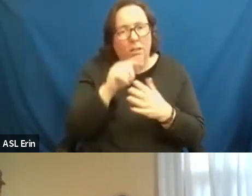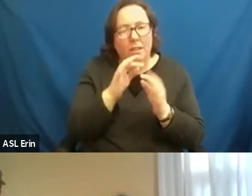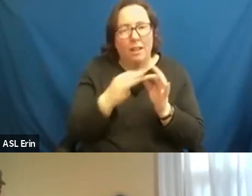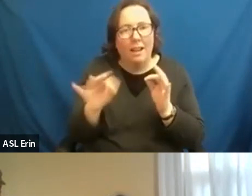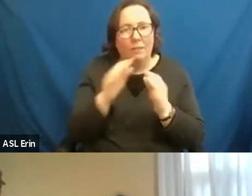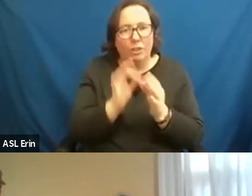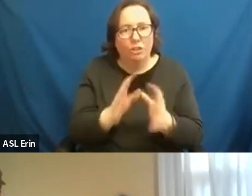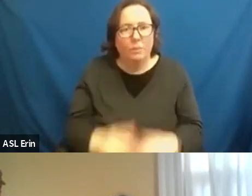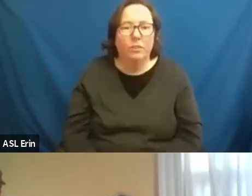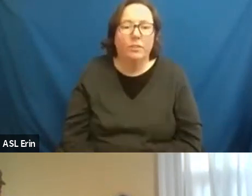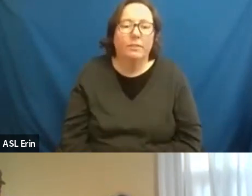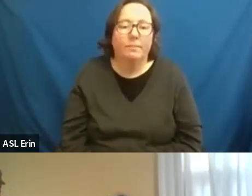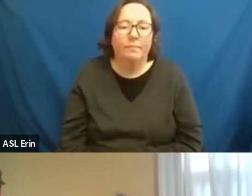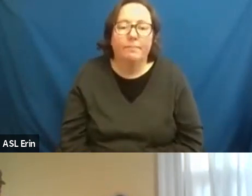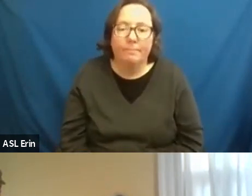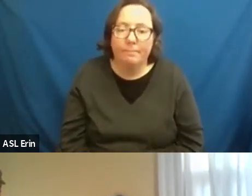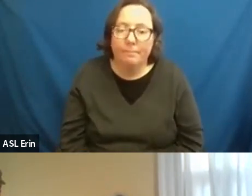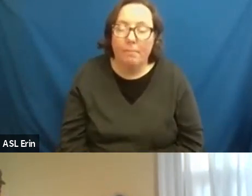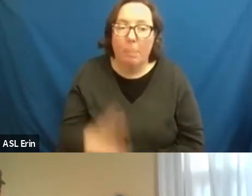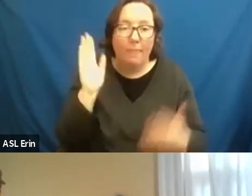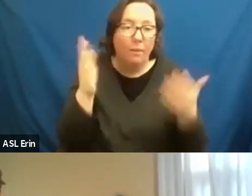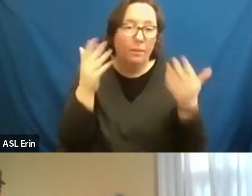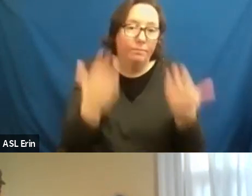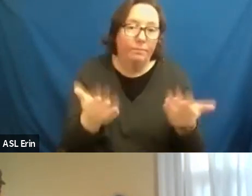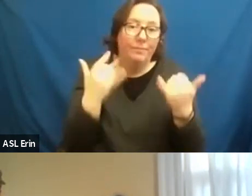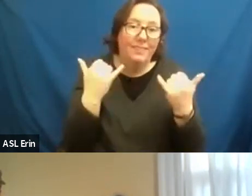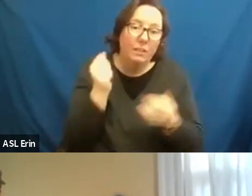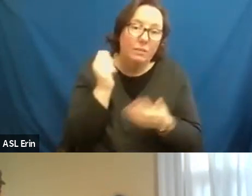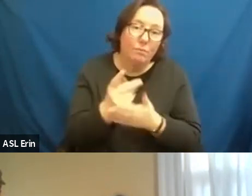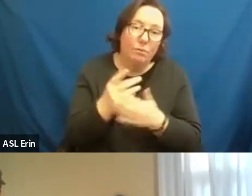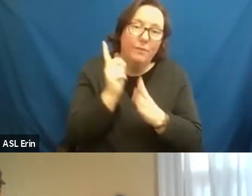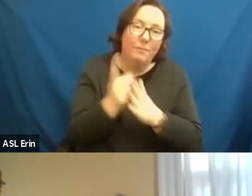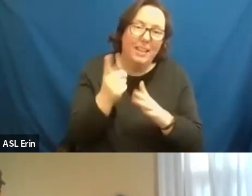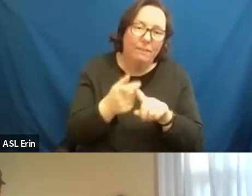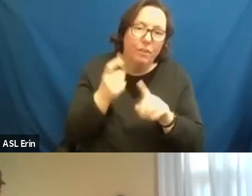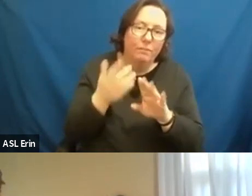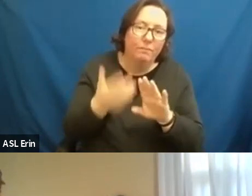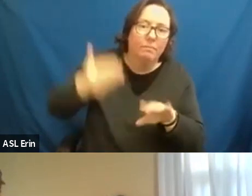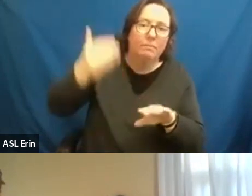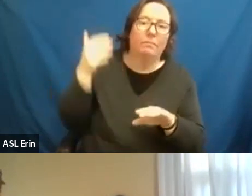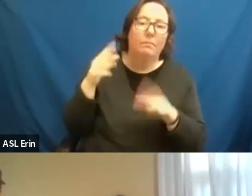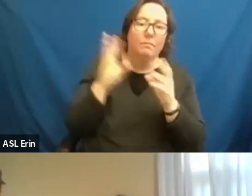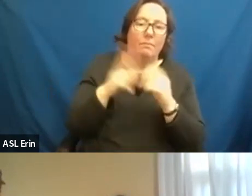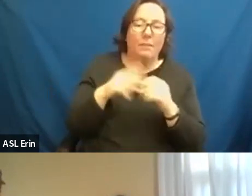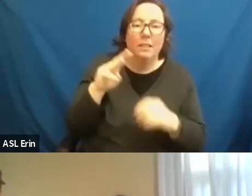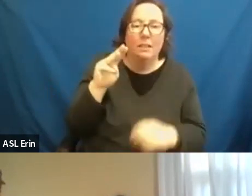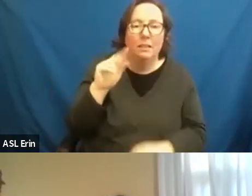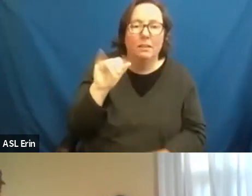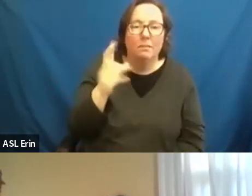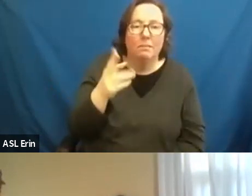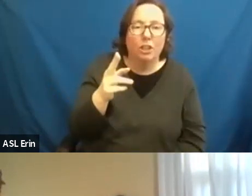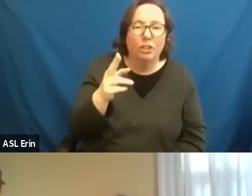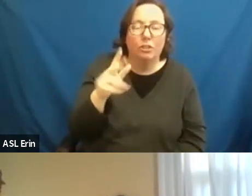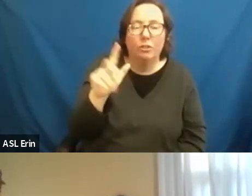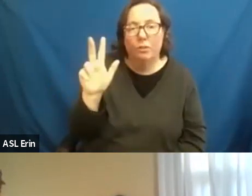interpreters. We'll move on now to the approval of the minutes from the March 23rd, 2021